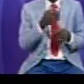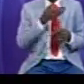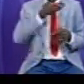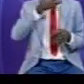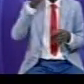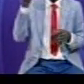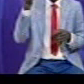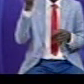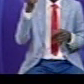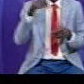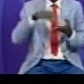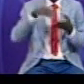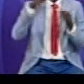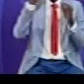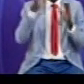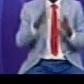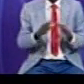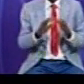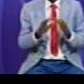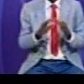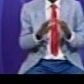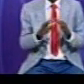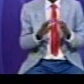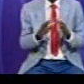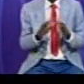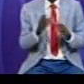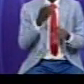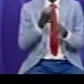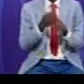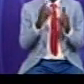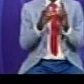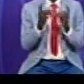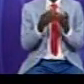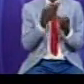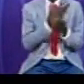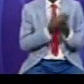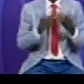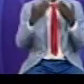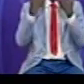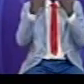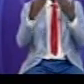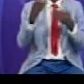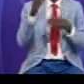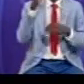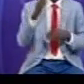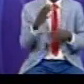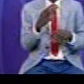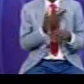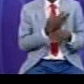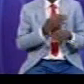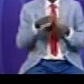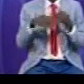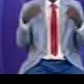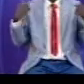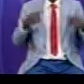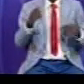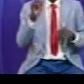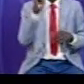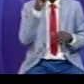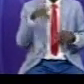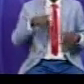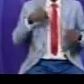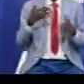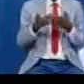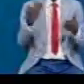own glory. I'm so grateful to God. And also the pains I used to feel, everything has vanished. I no longer feel